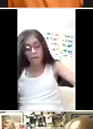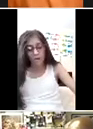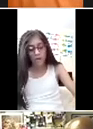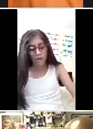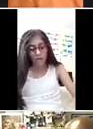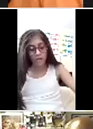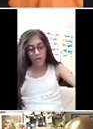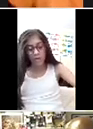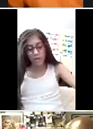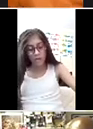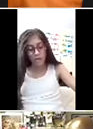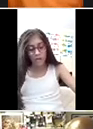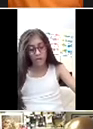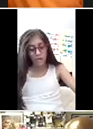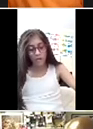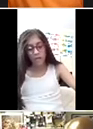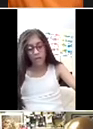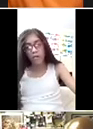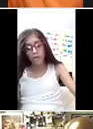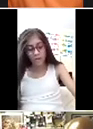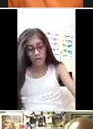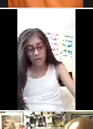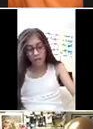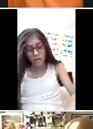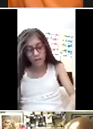the main scriptures.